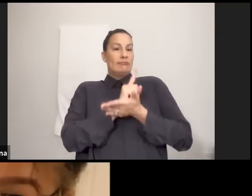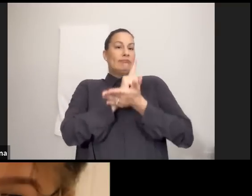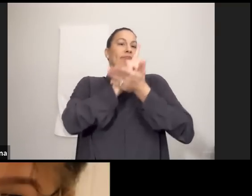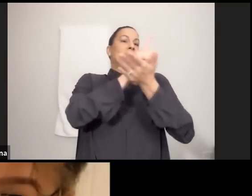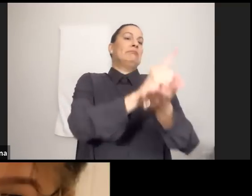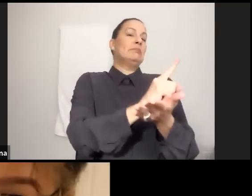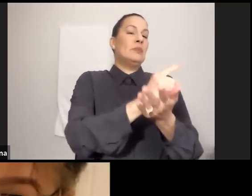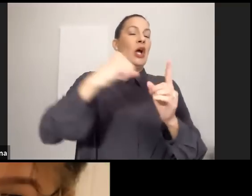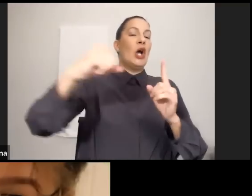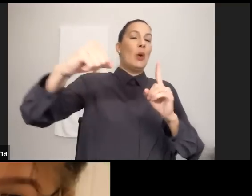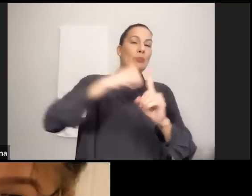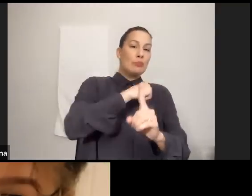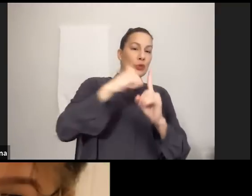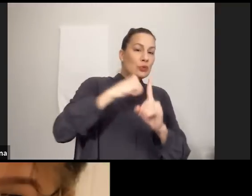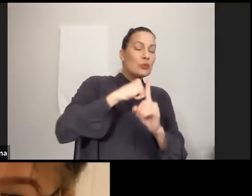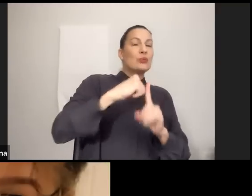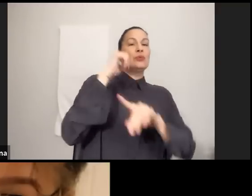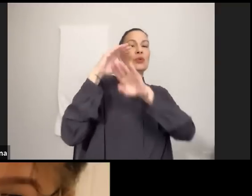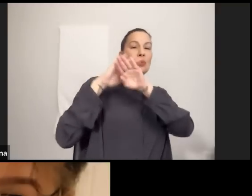and oppression.